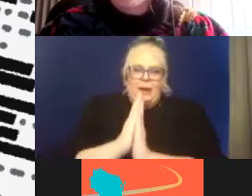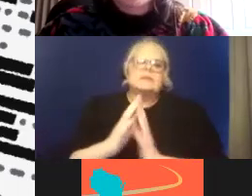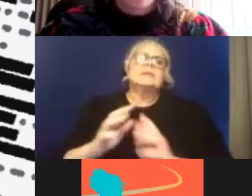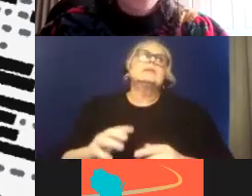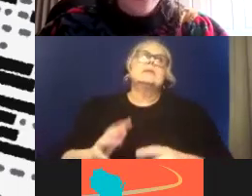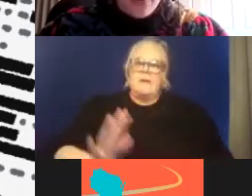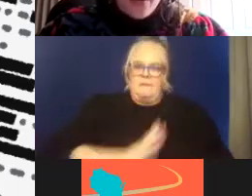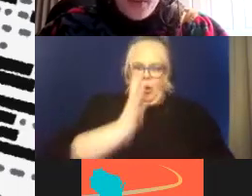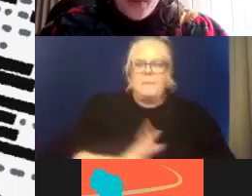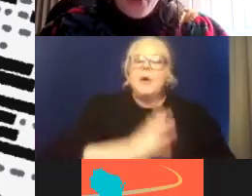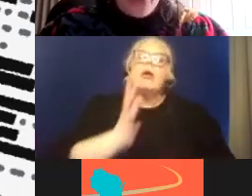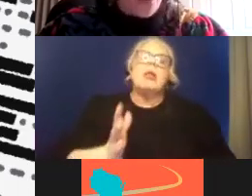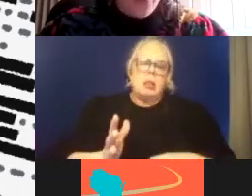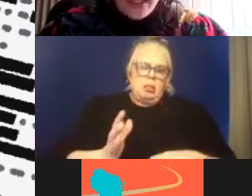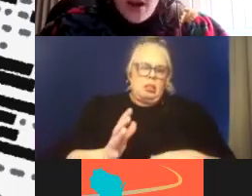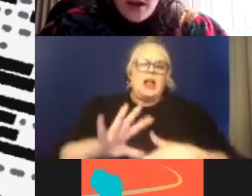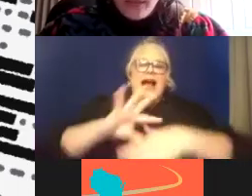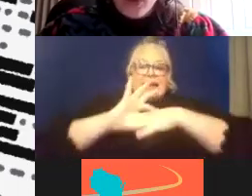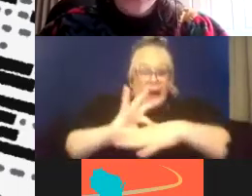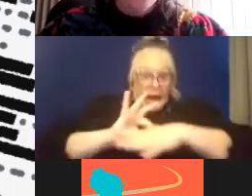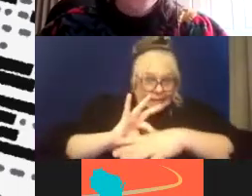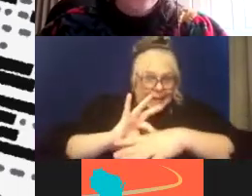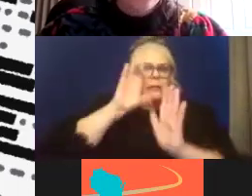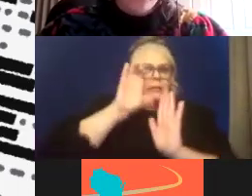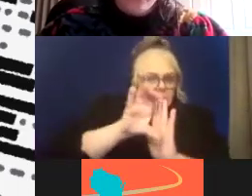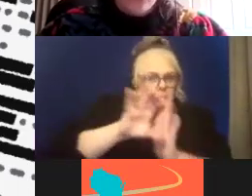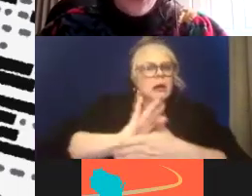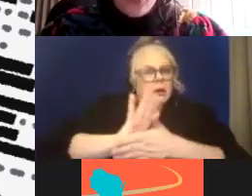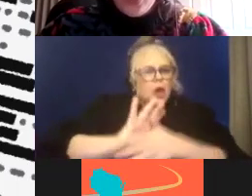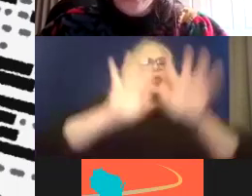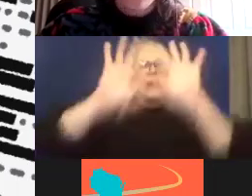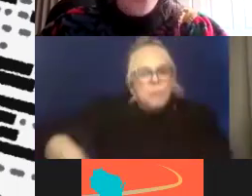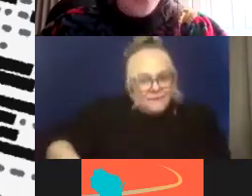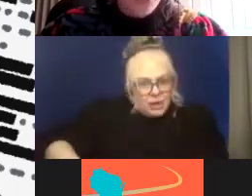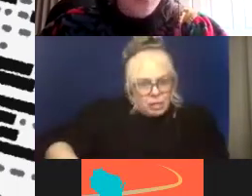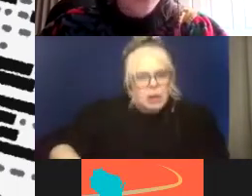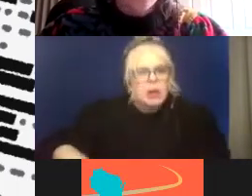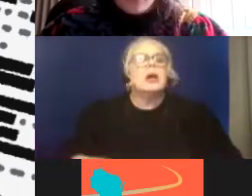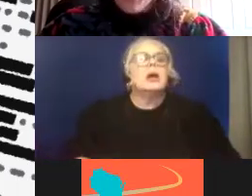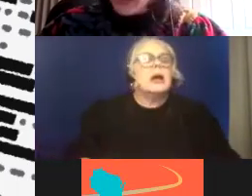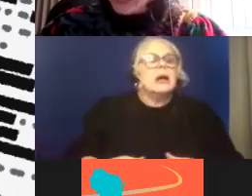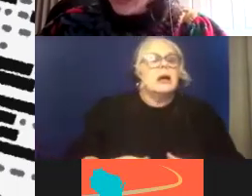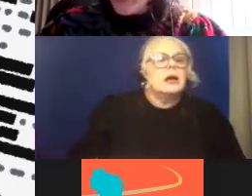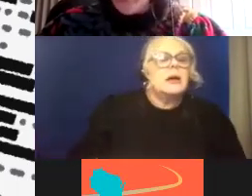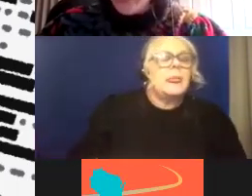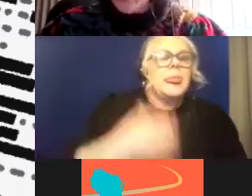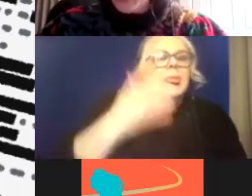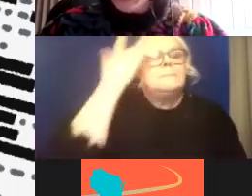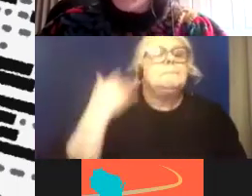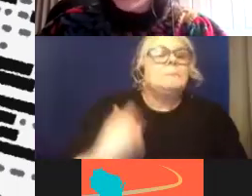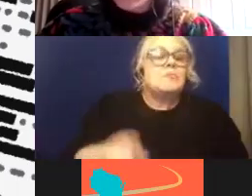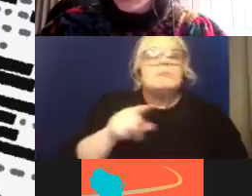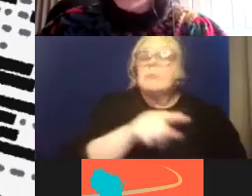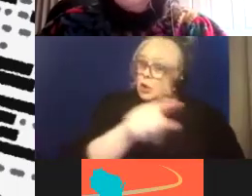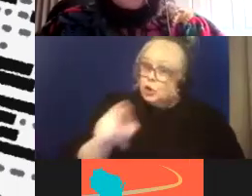If you're pursuing content removal through copyright law, you'll need to collect evidence to do so. That's probably the most labor-intensive of the options